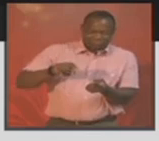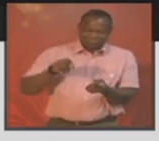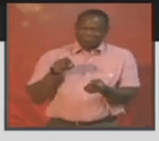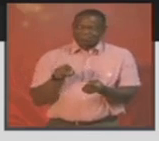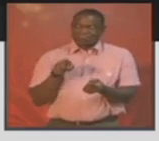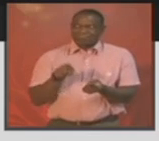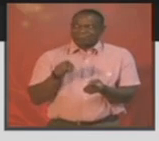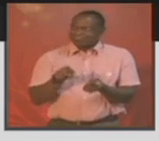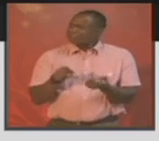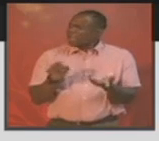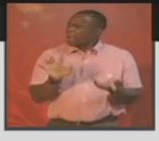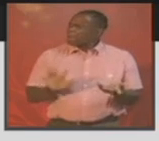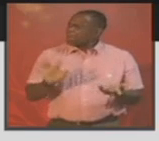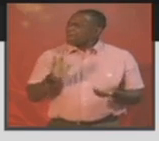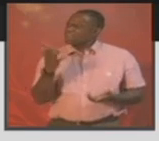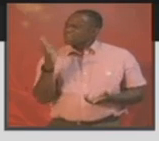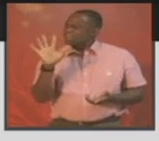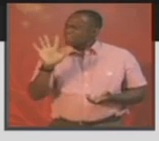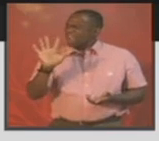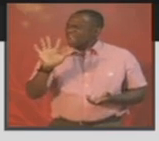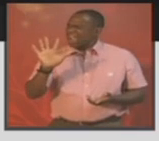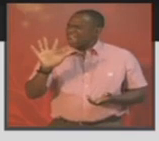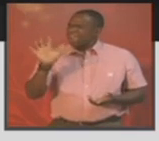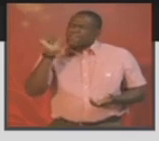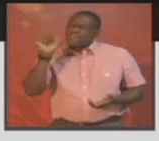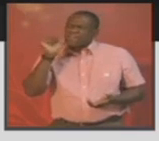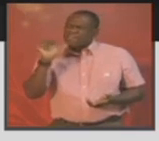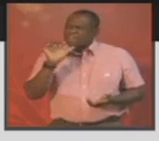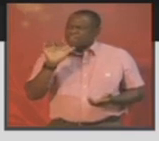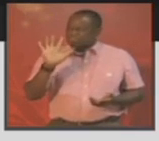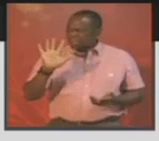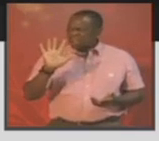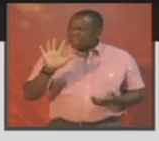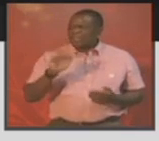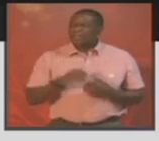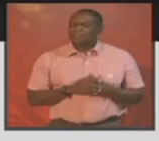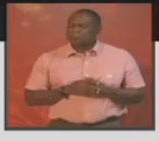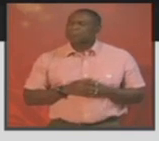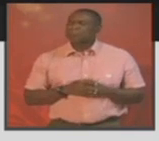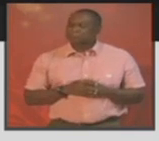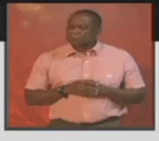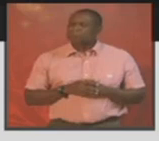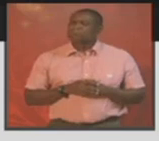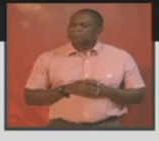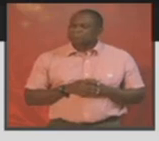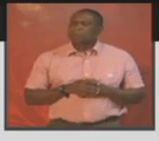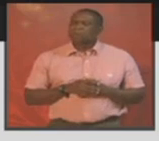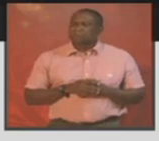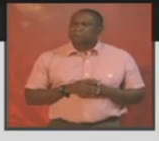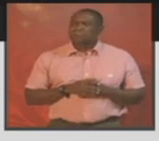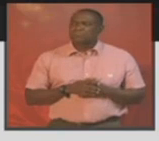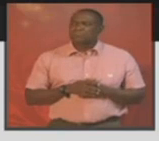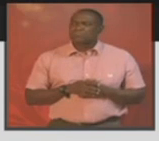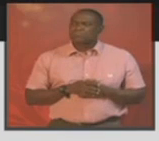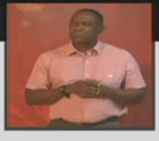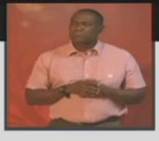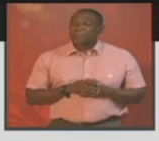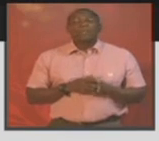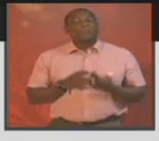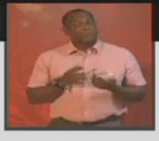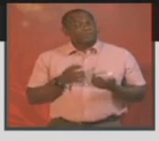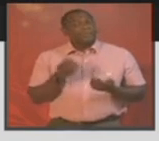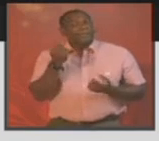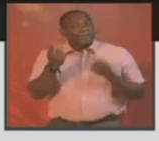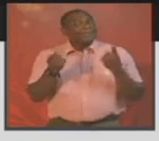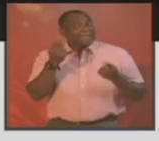of about 5 cases per day. Now, while the average number of cases per day is